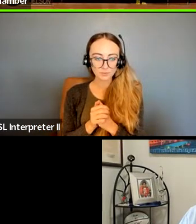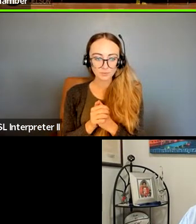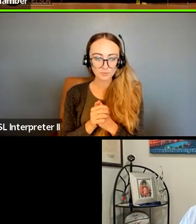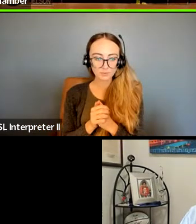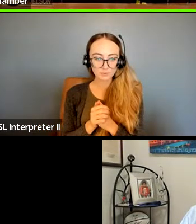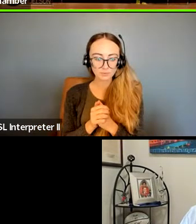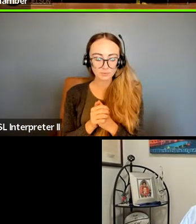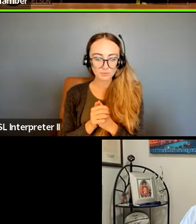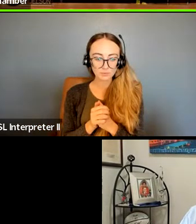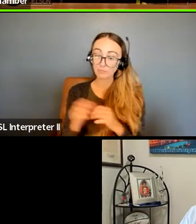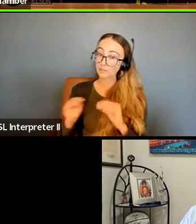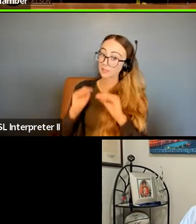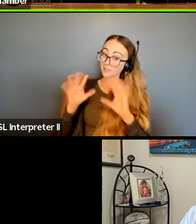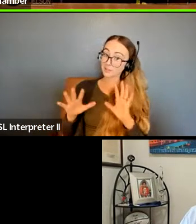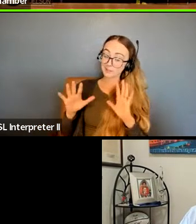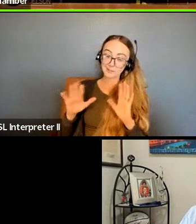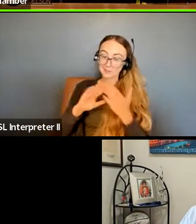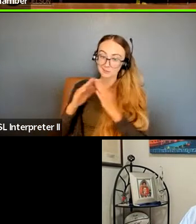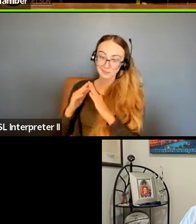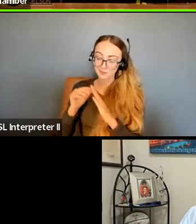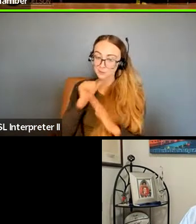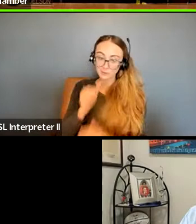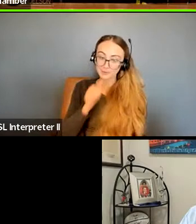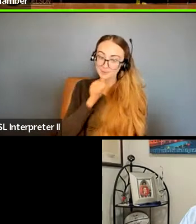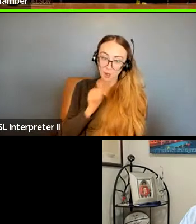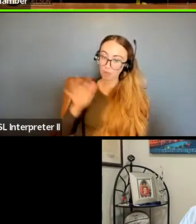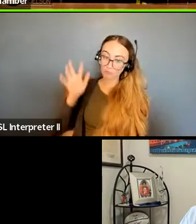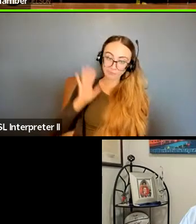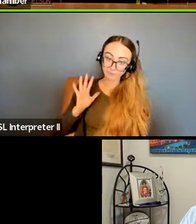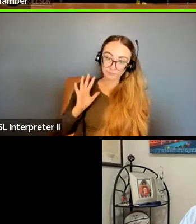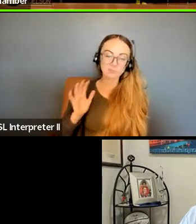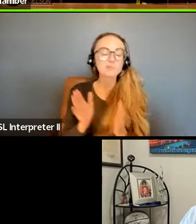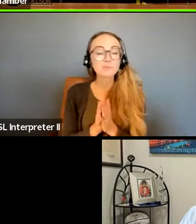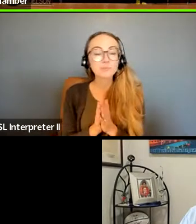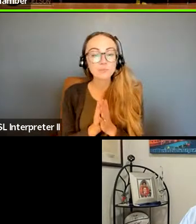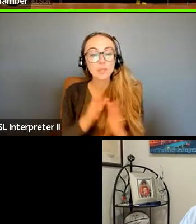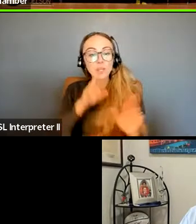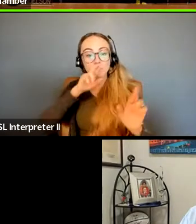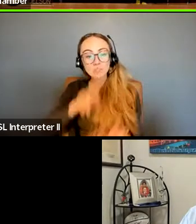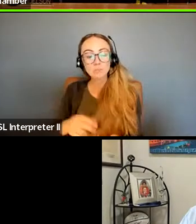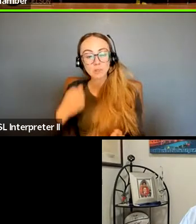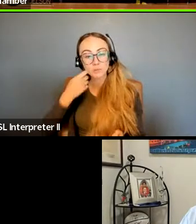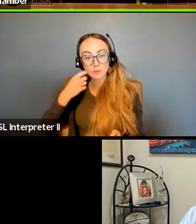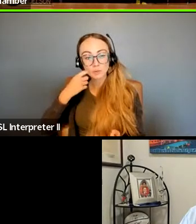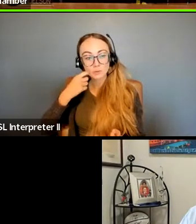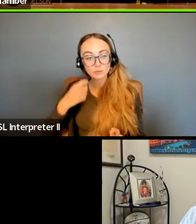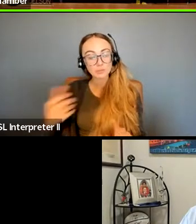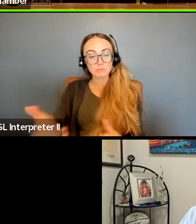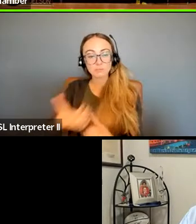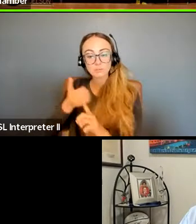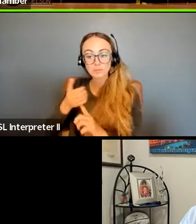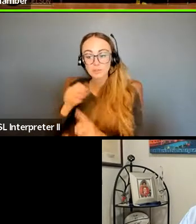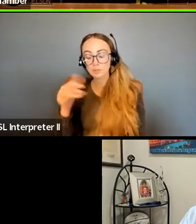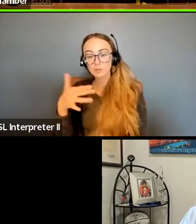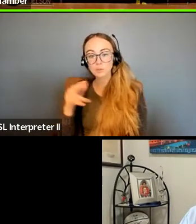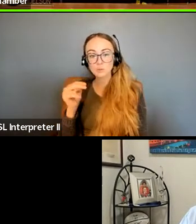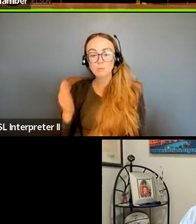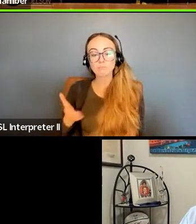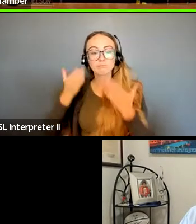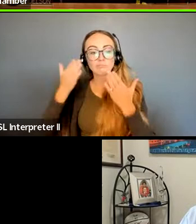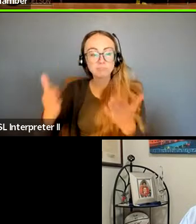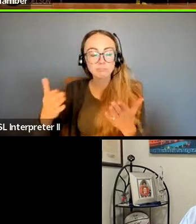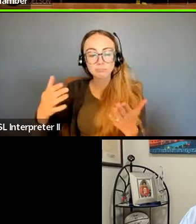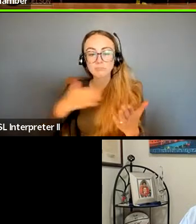Clearly a city less tolerant back then. In response to his latest conviction, Swan petitioned President Grover Cleveland